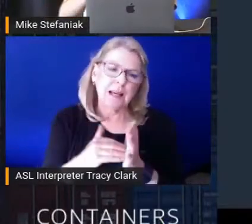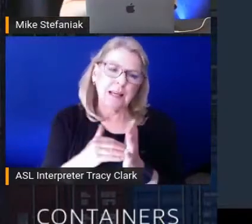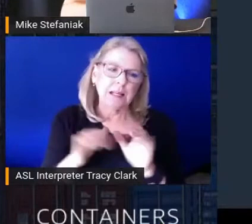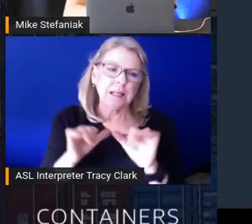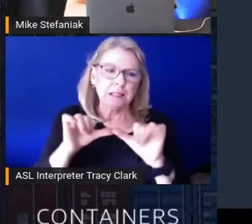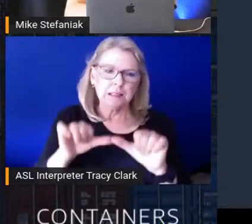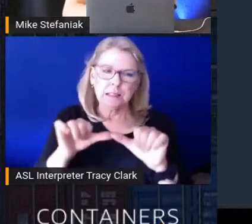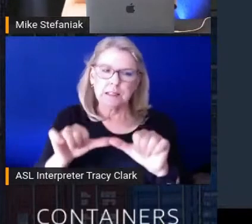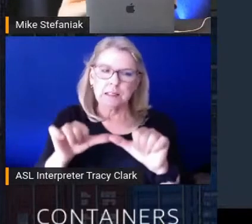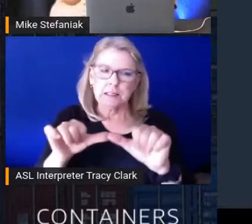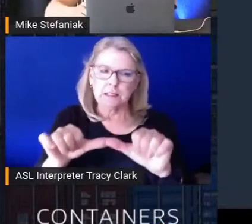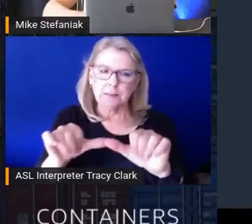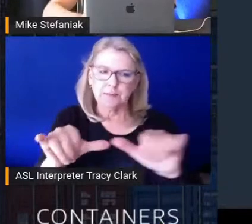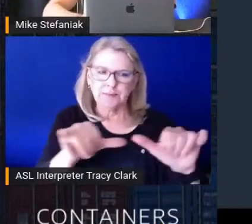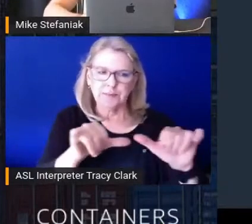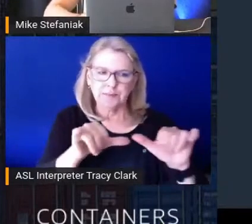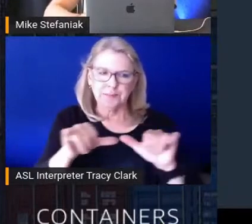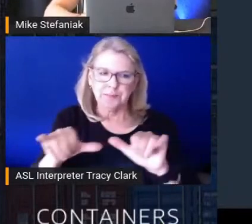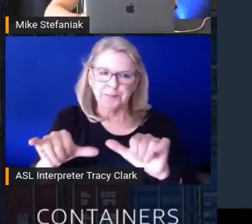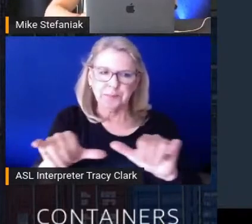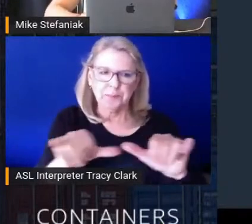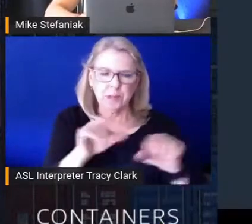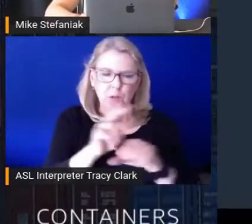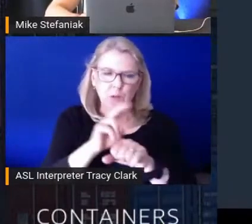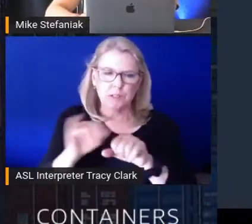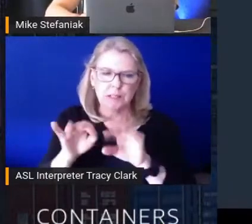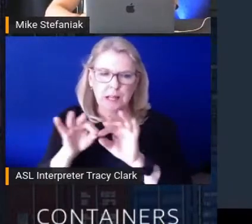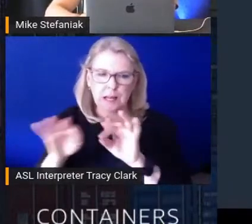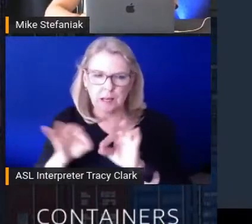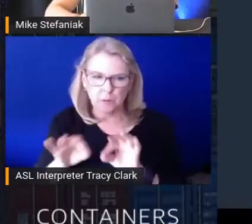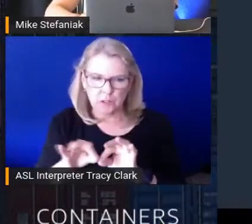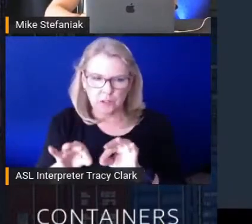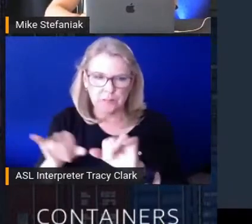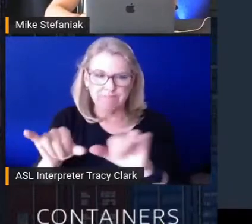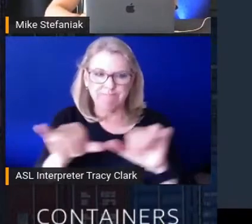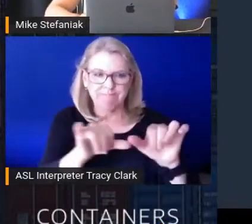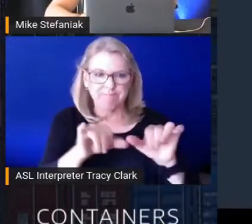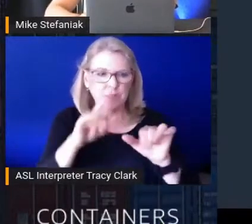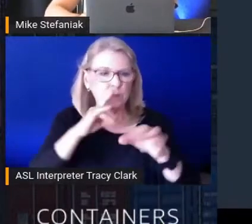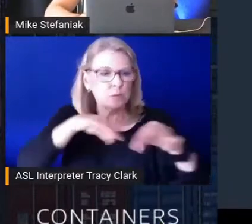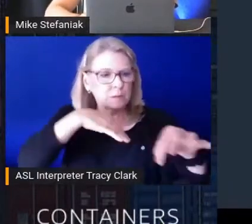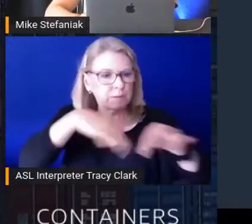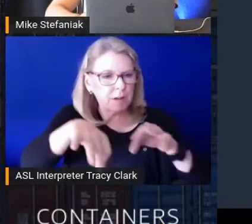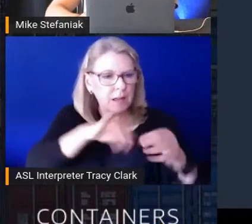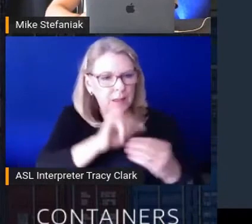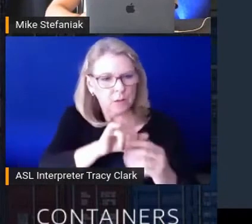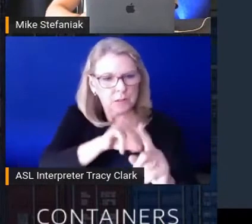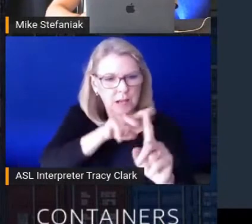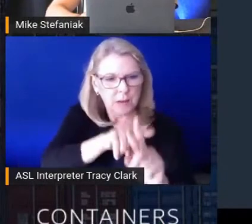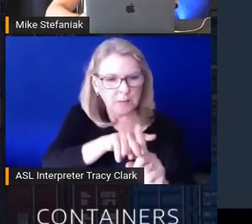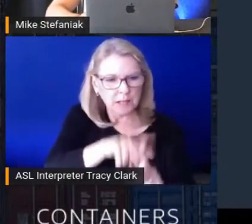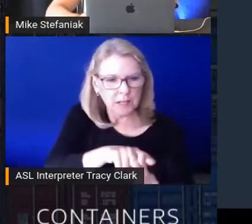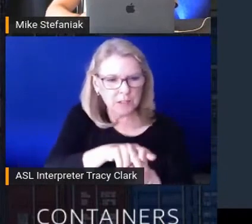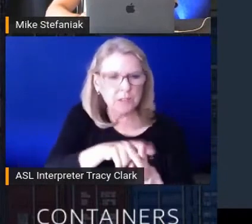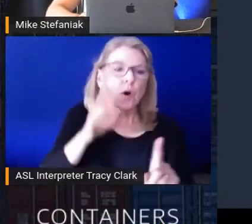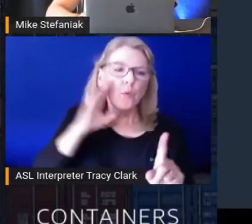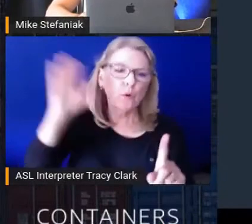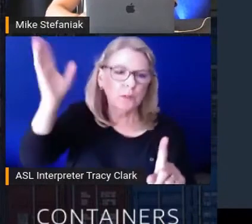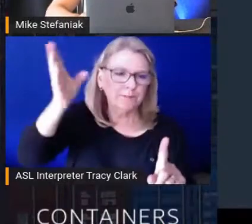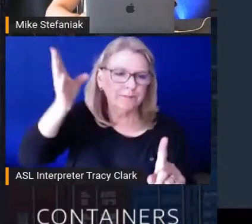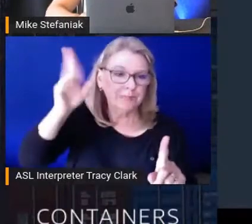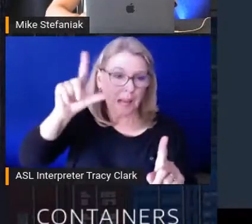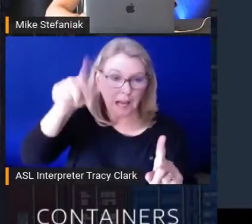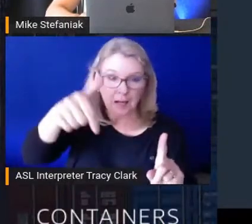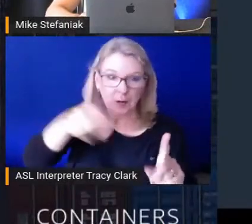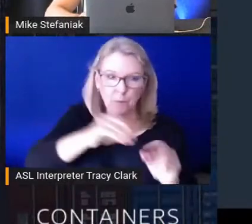using the languages you're used to define your applications. We'll have a talk on that later today. And then the last two I want